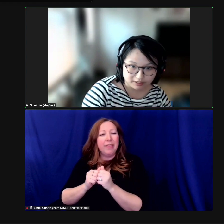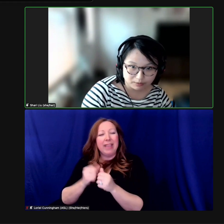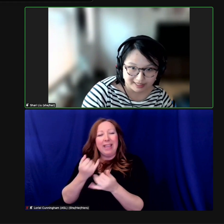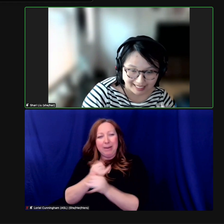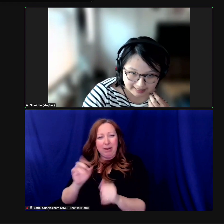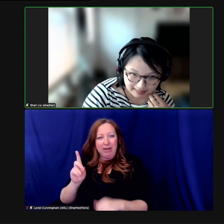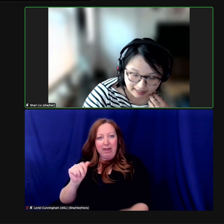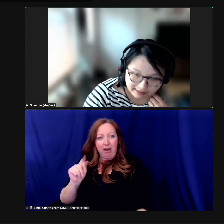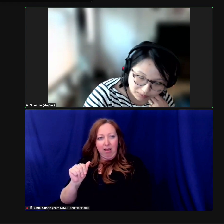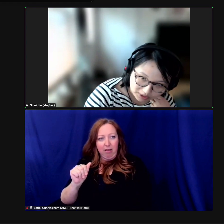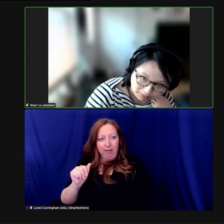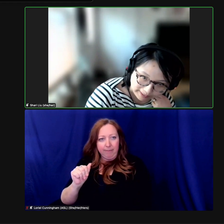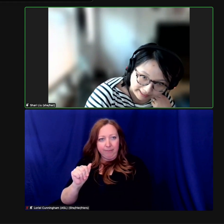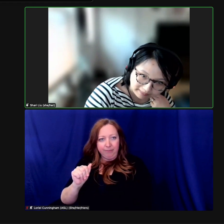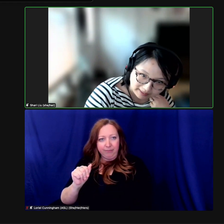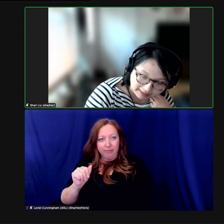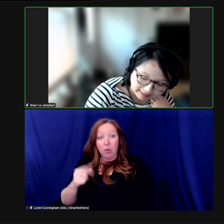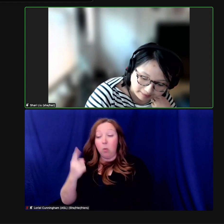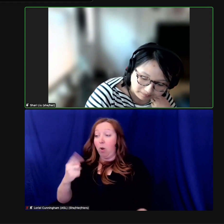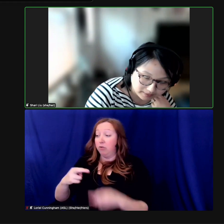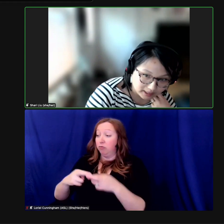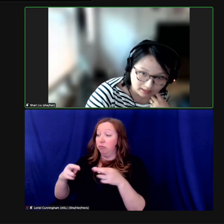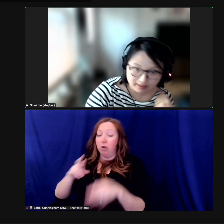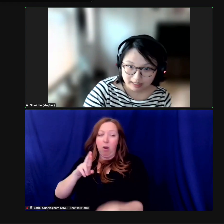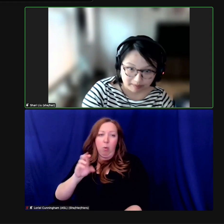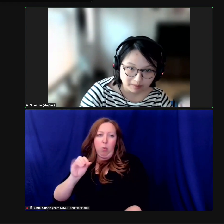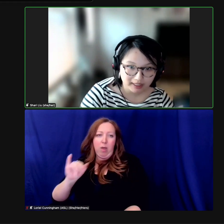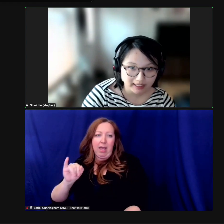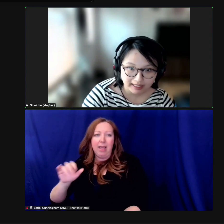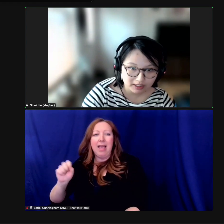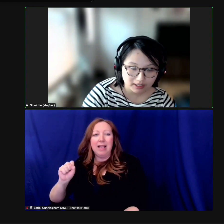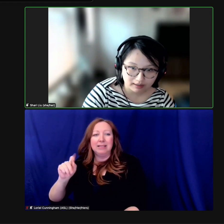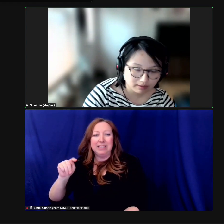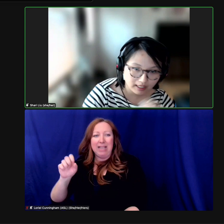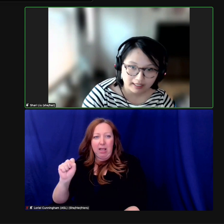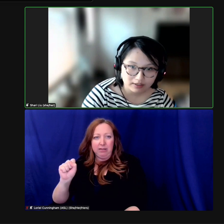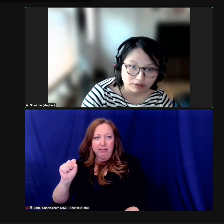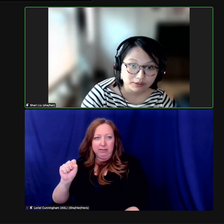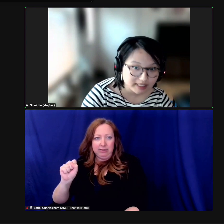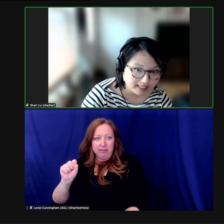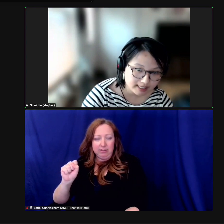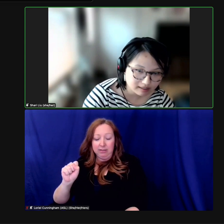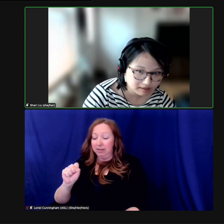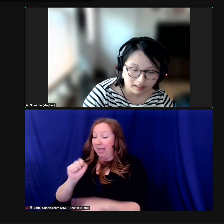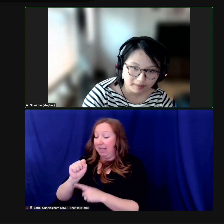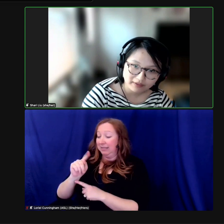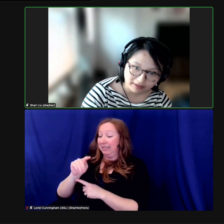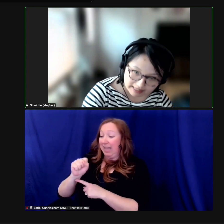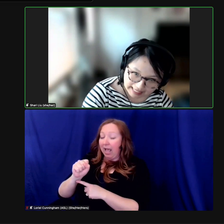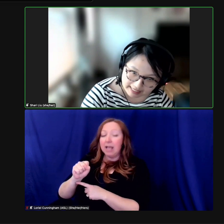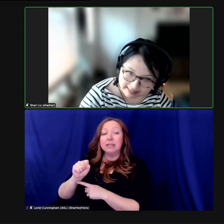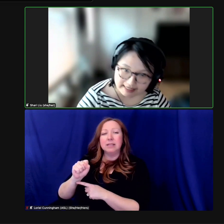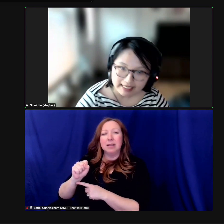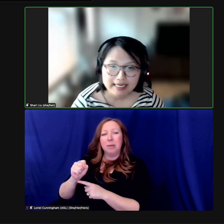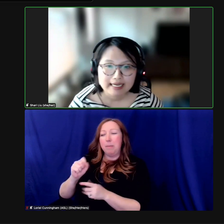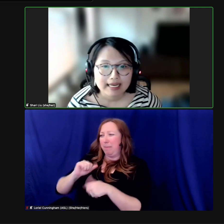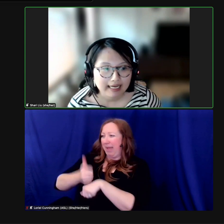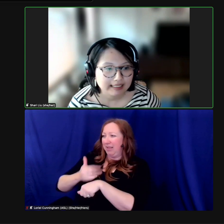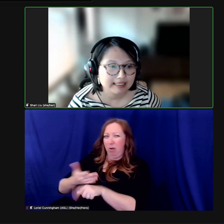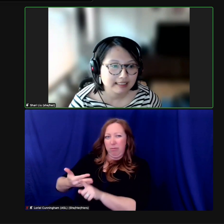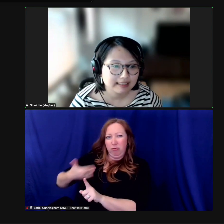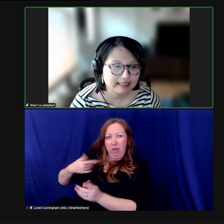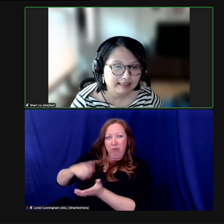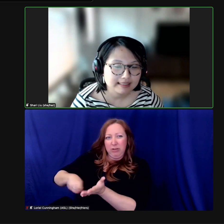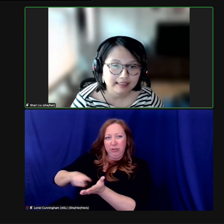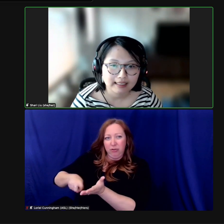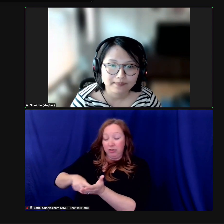these regions was STS, which in prior work seems to be engaged in social reasoning above other tasks.